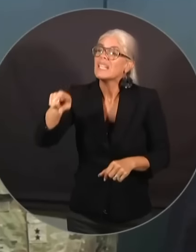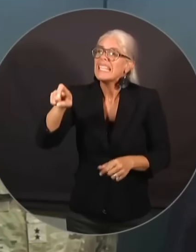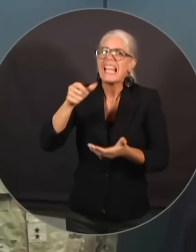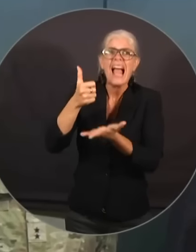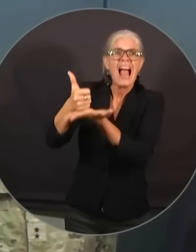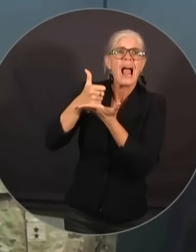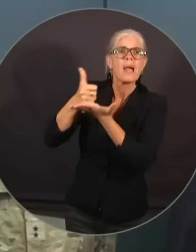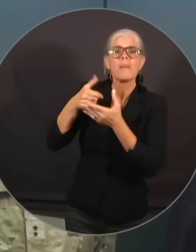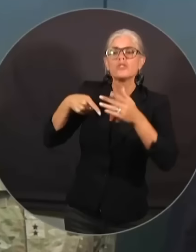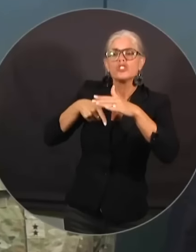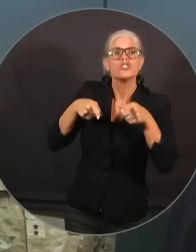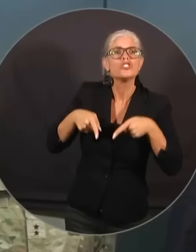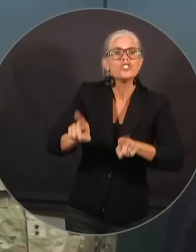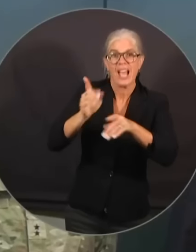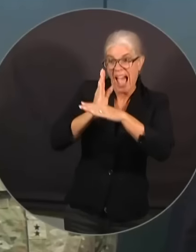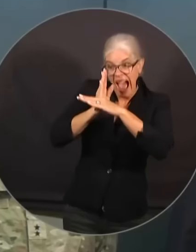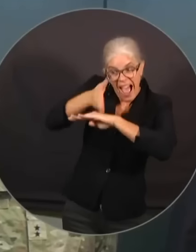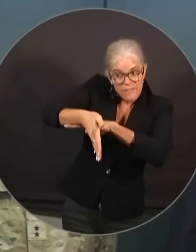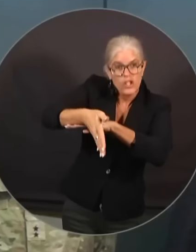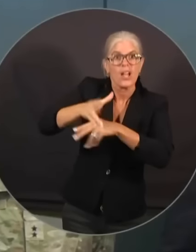assistance information line at